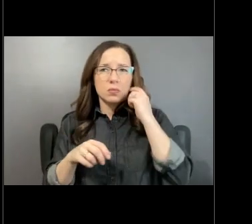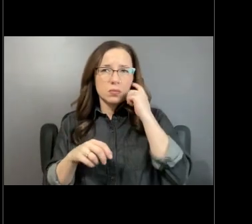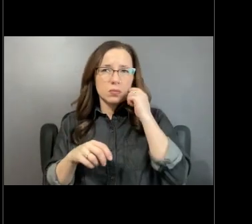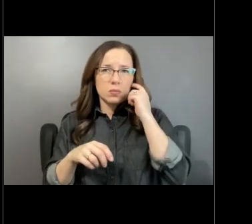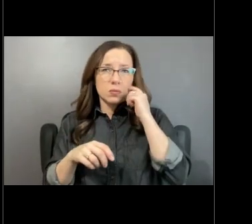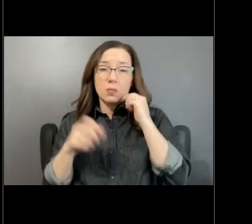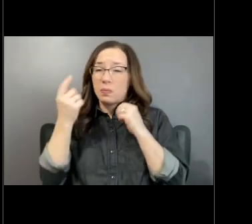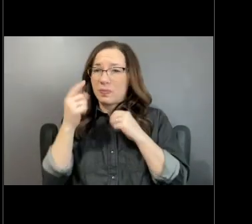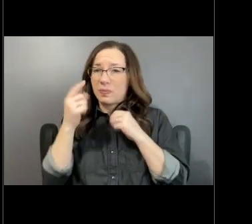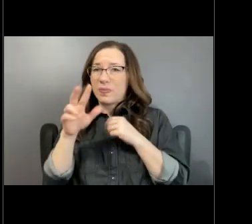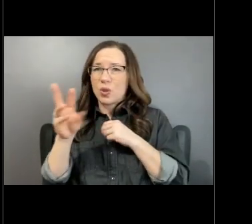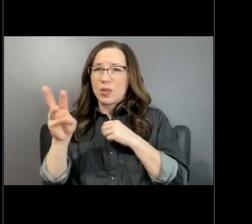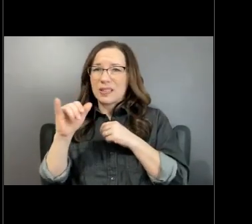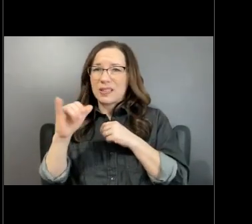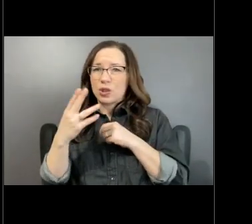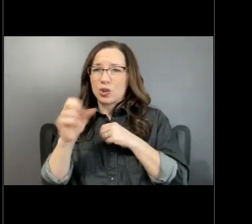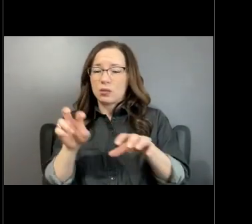36 inches.